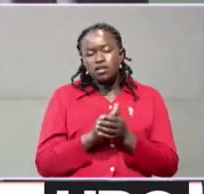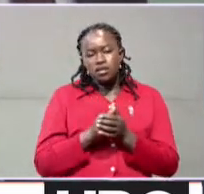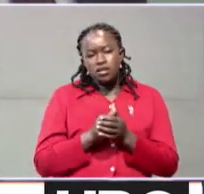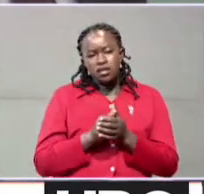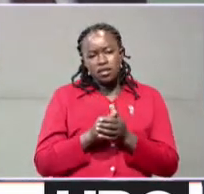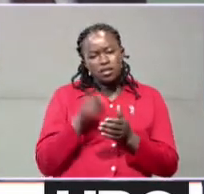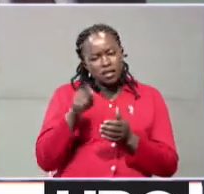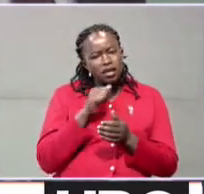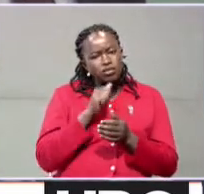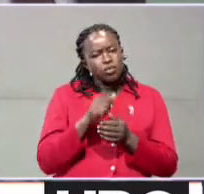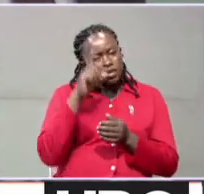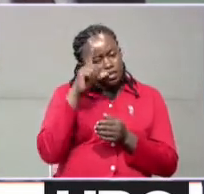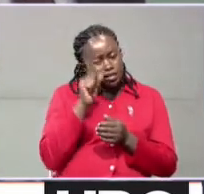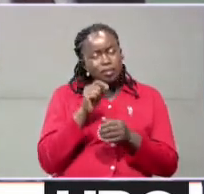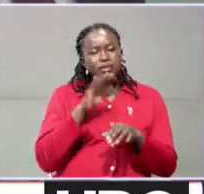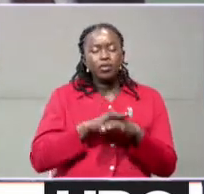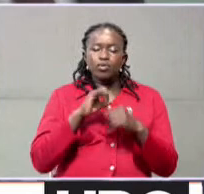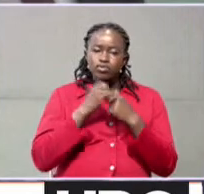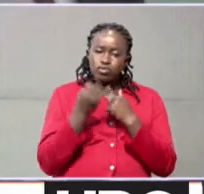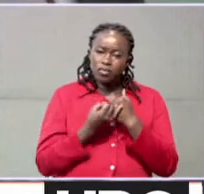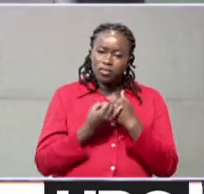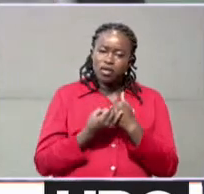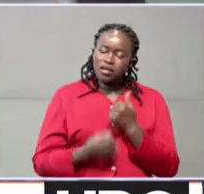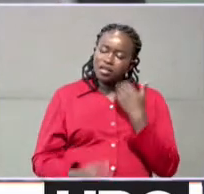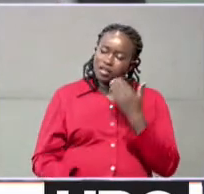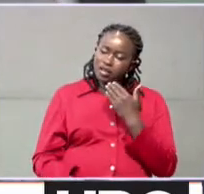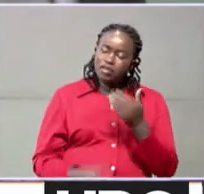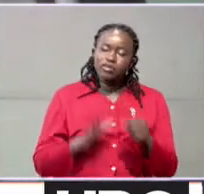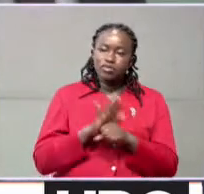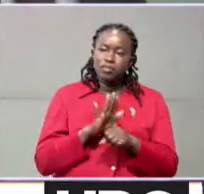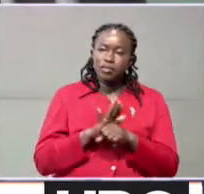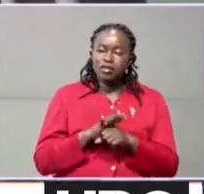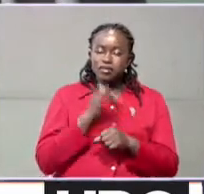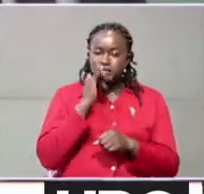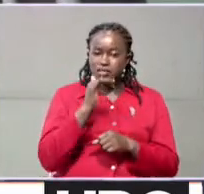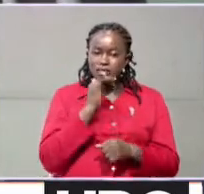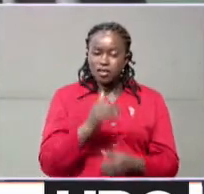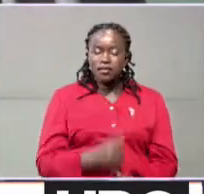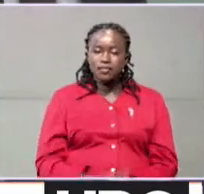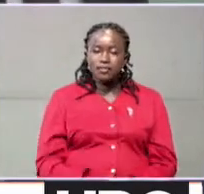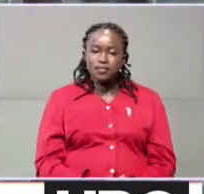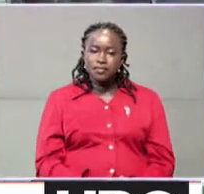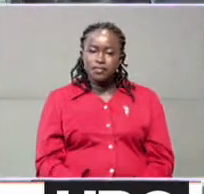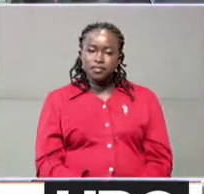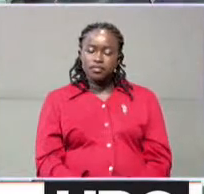job thank you very much mr speaker sir